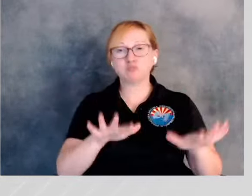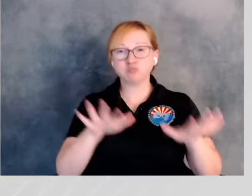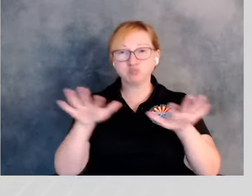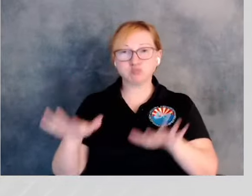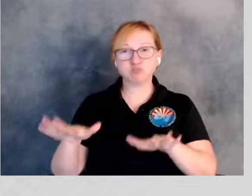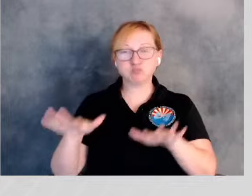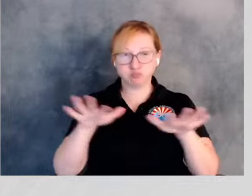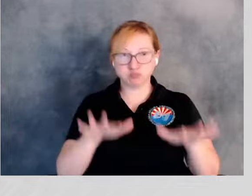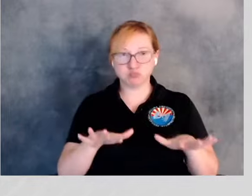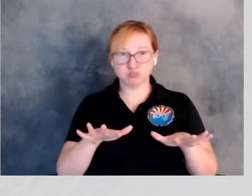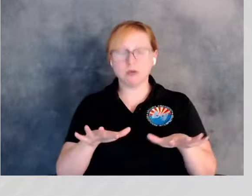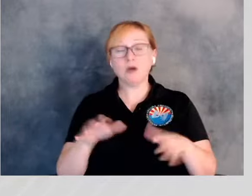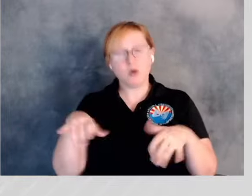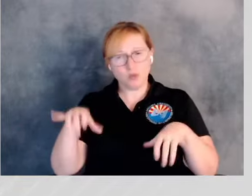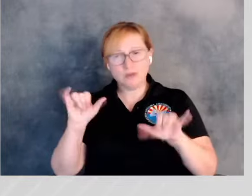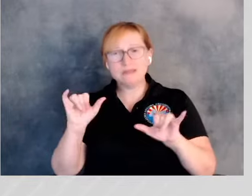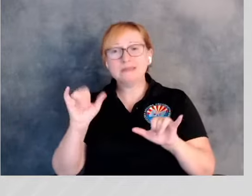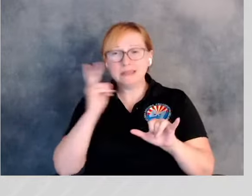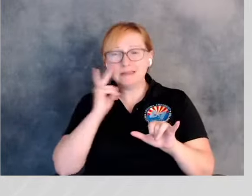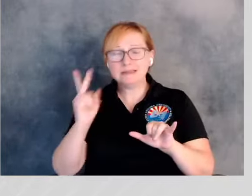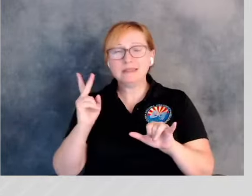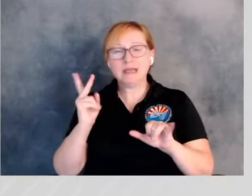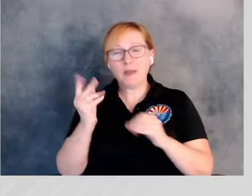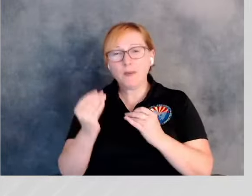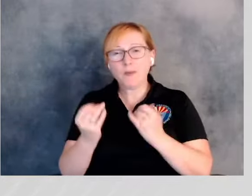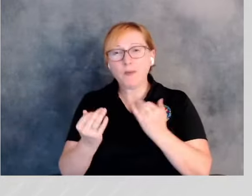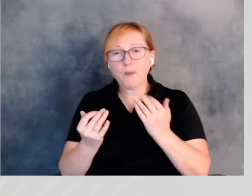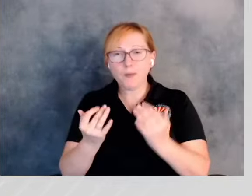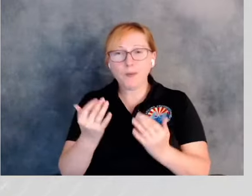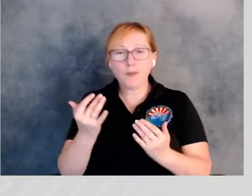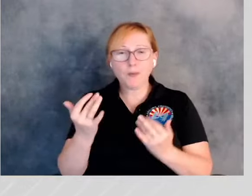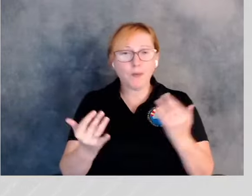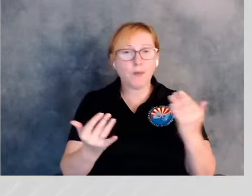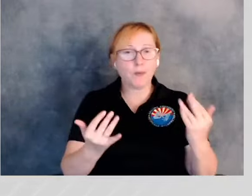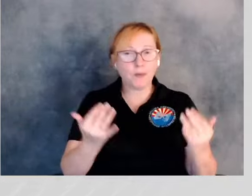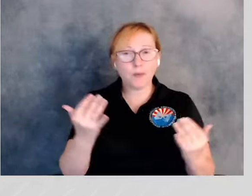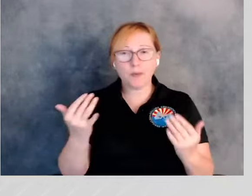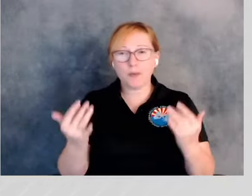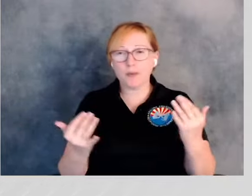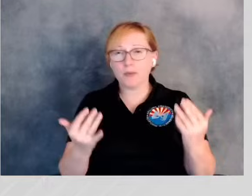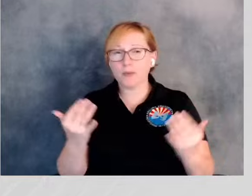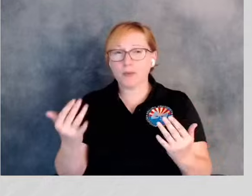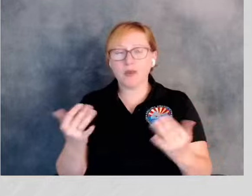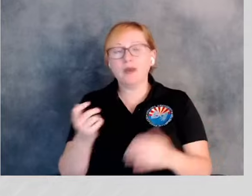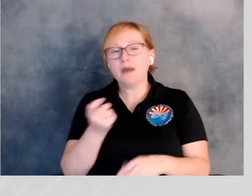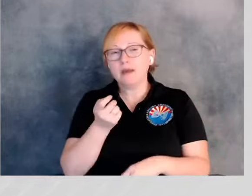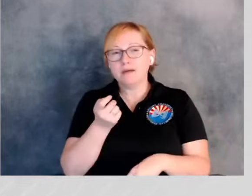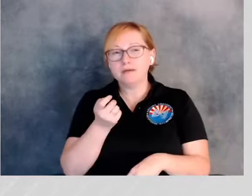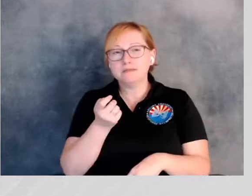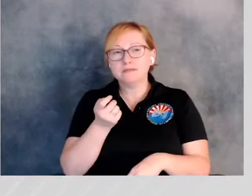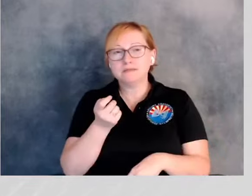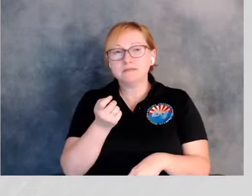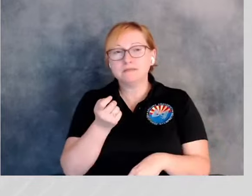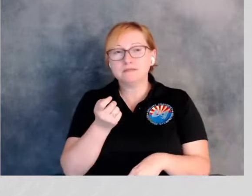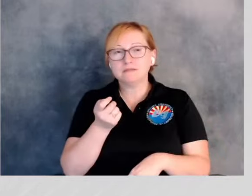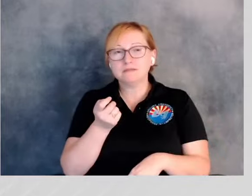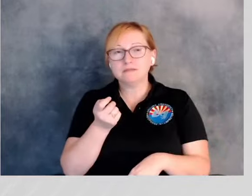seeing is just interior smoldering and a little bit of cleanup in the heavier